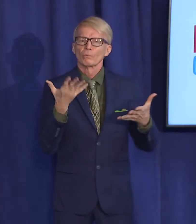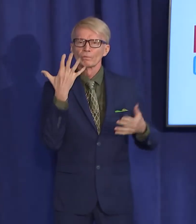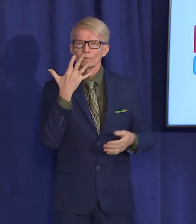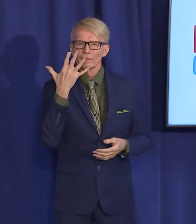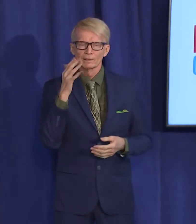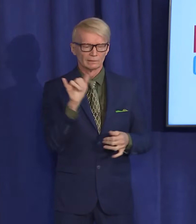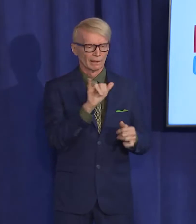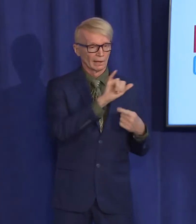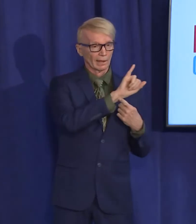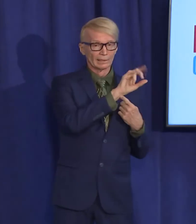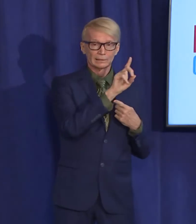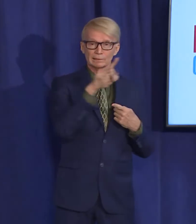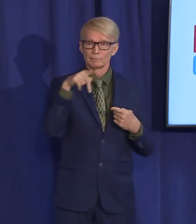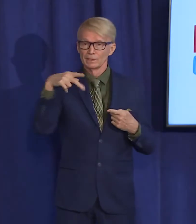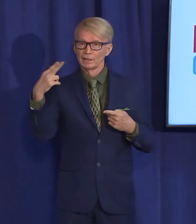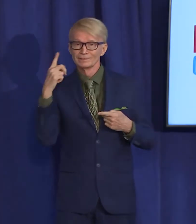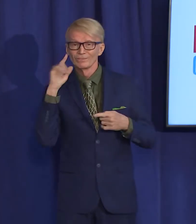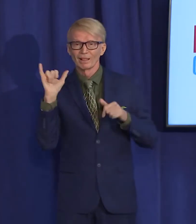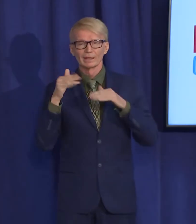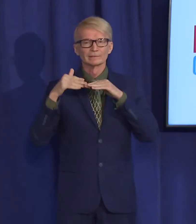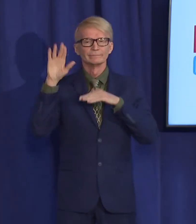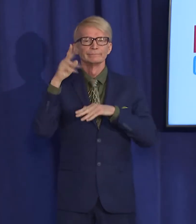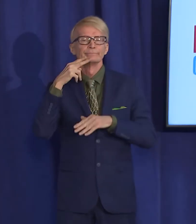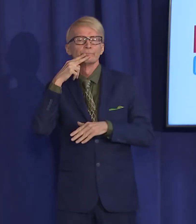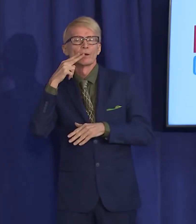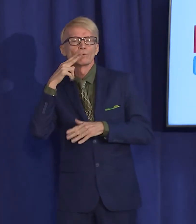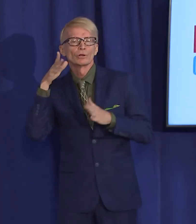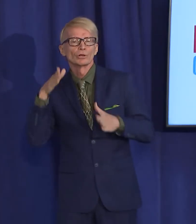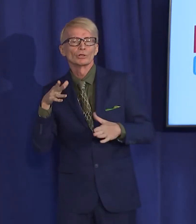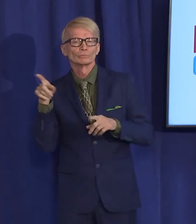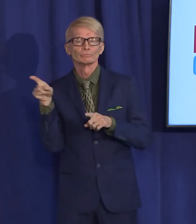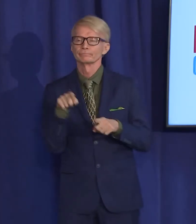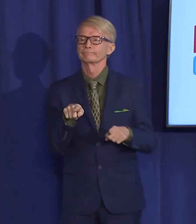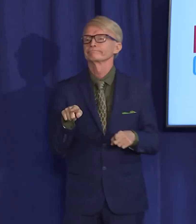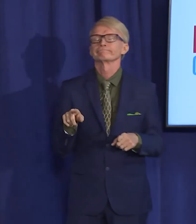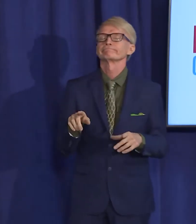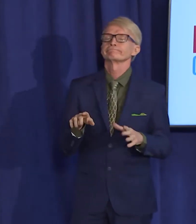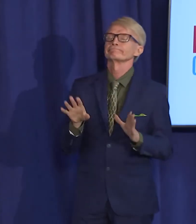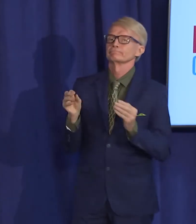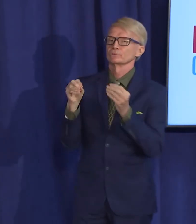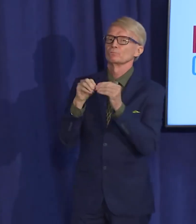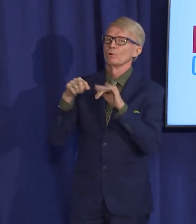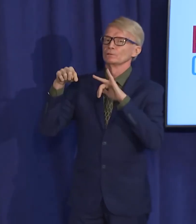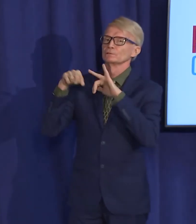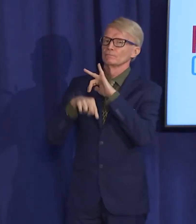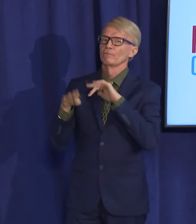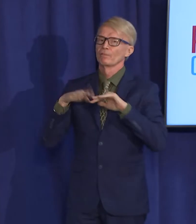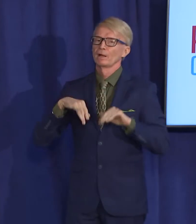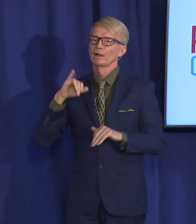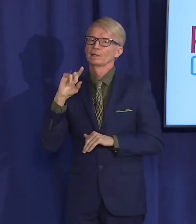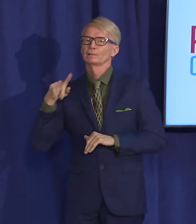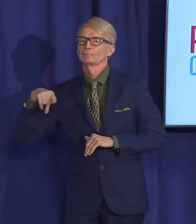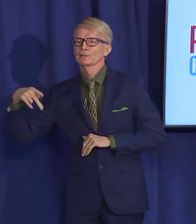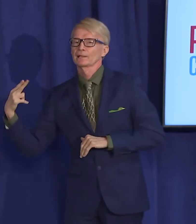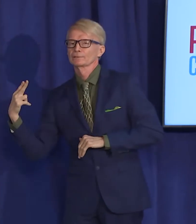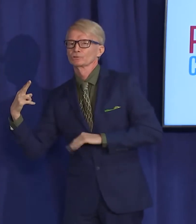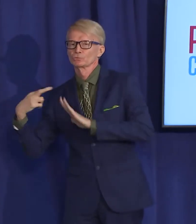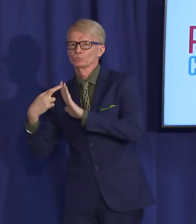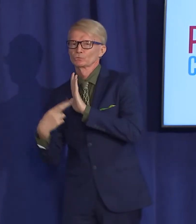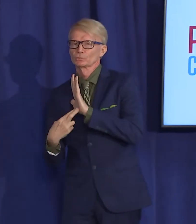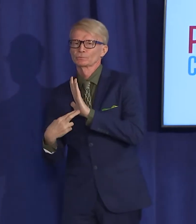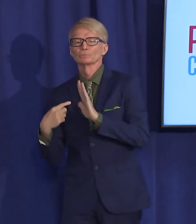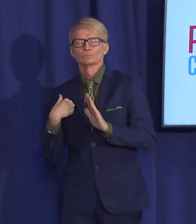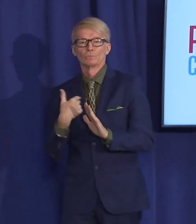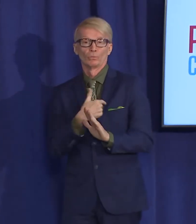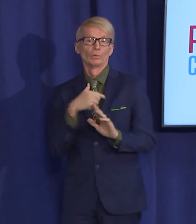as IDPH's except smokers. It's actually a little bit more extensive than IDPH's. We really have